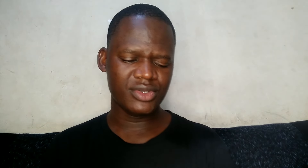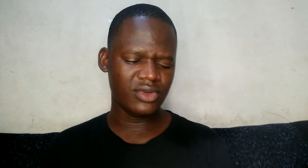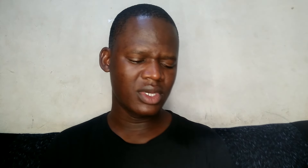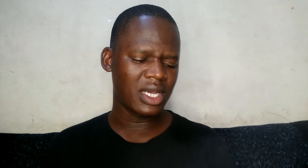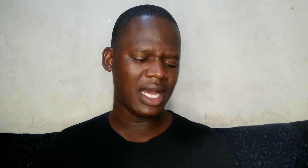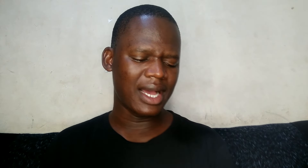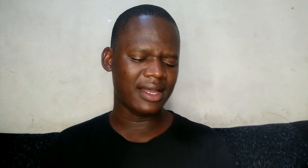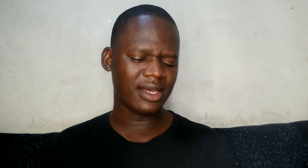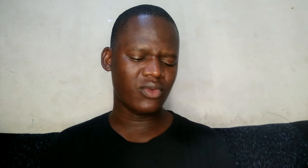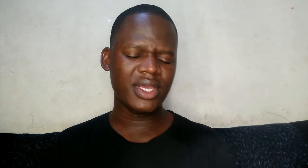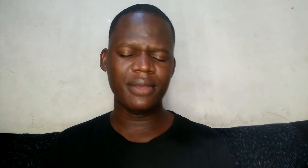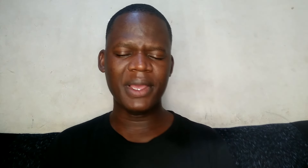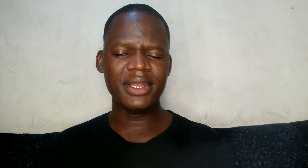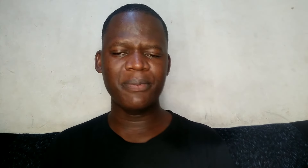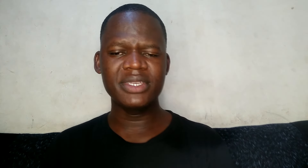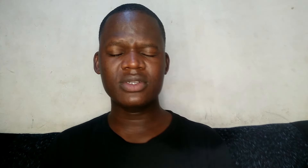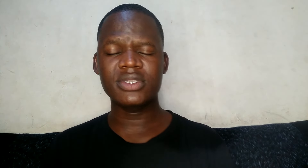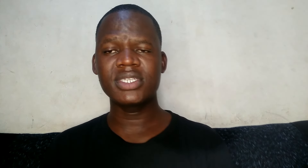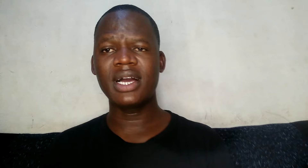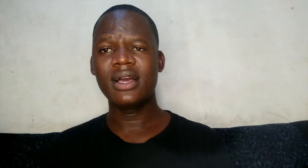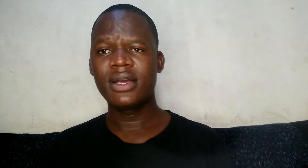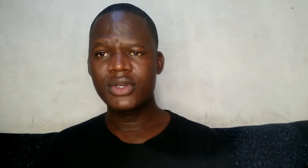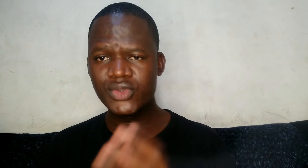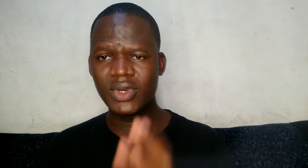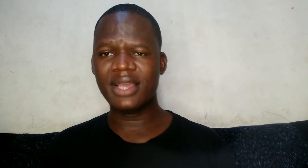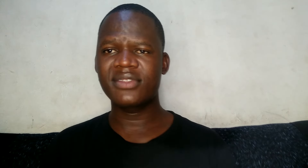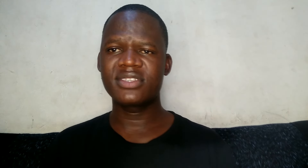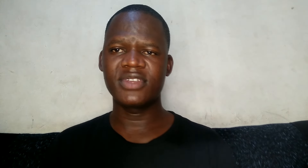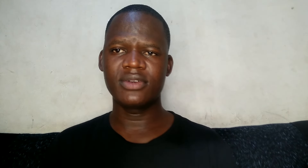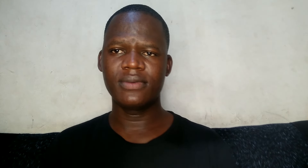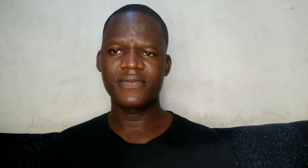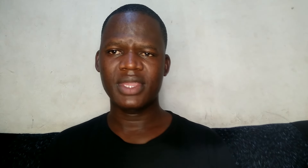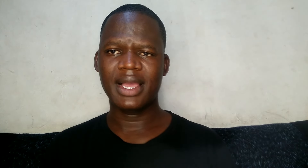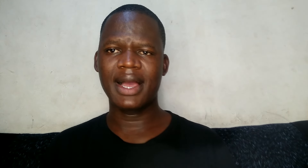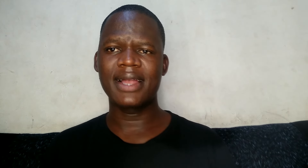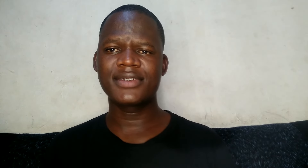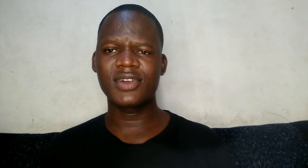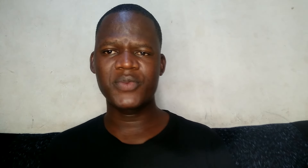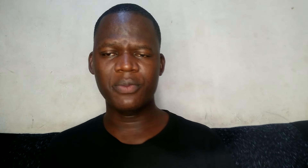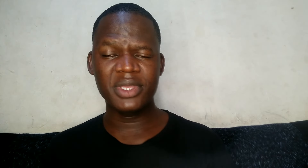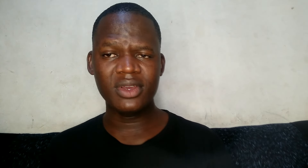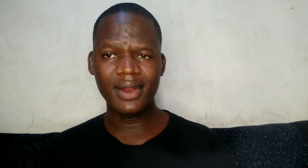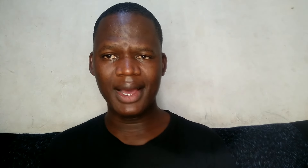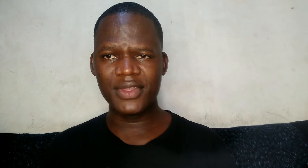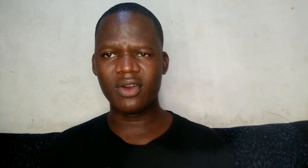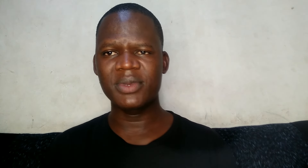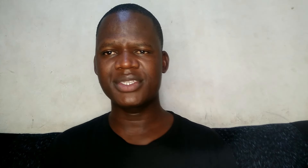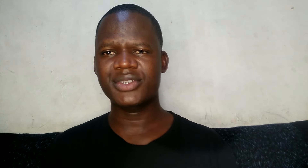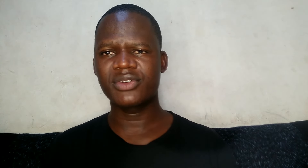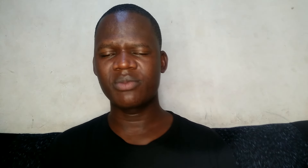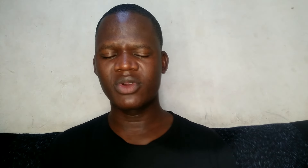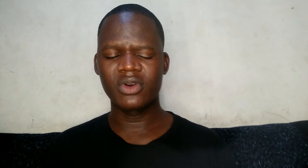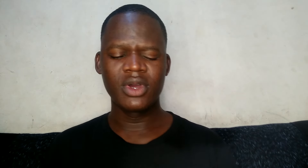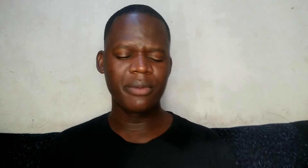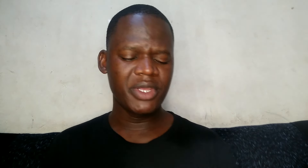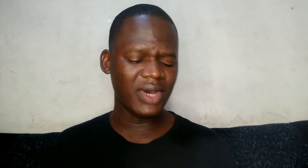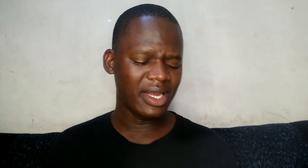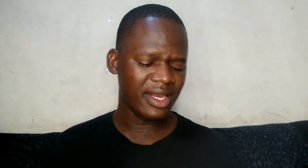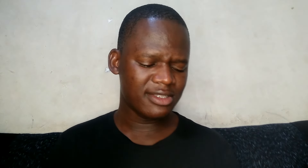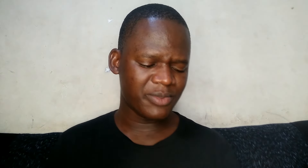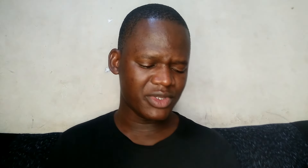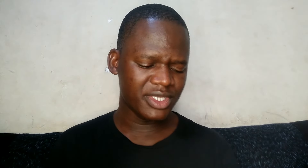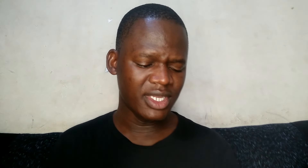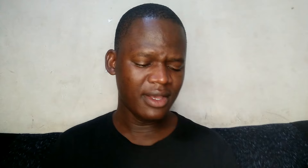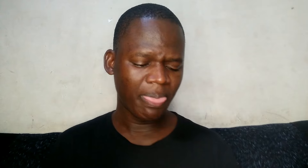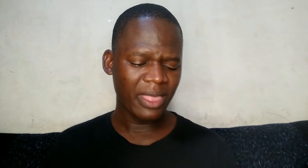God bless you. And a quick reminder, please consider to like this video and drop your opinion at the comment section below.